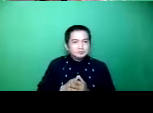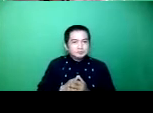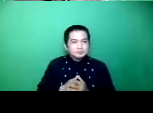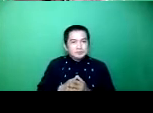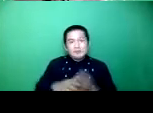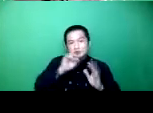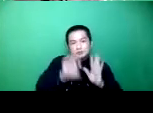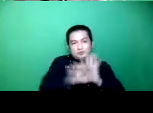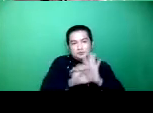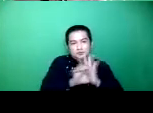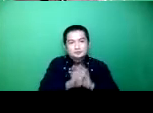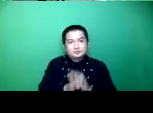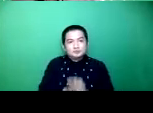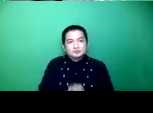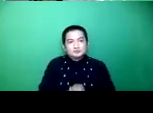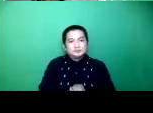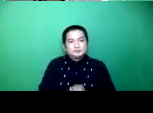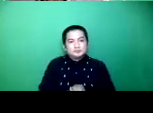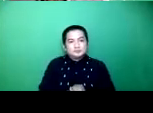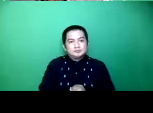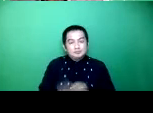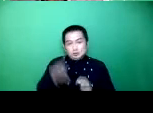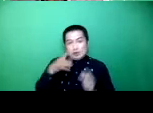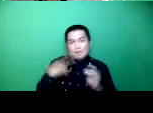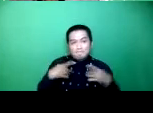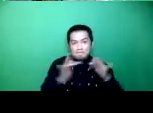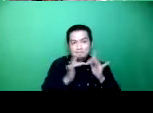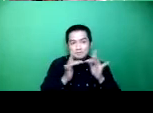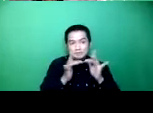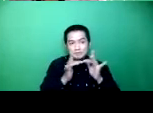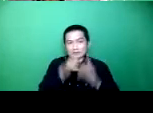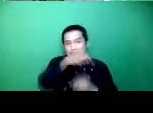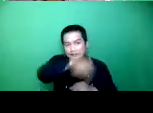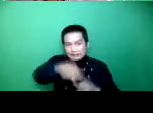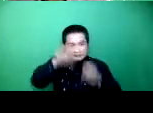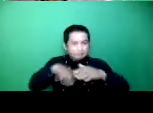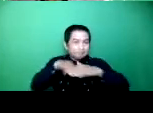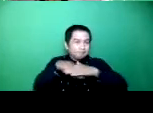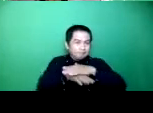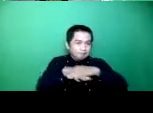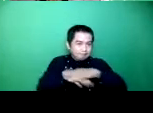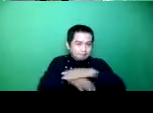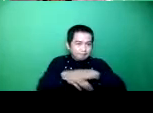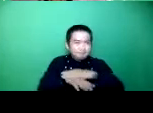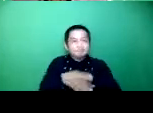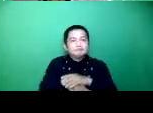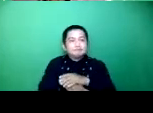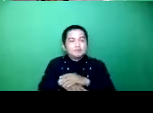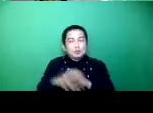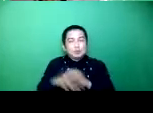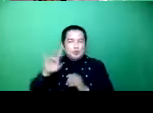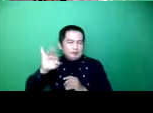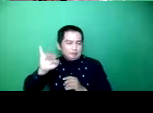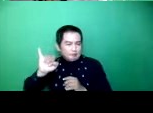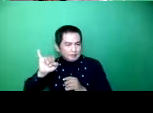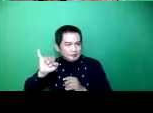example is consumer access. When you have the internet, right? Anyone can access it when they have an access to Wi-Fi or local